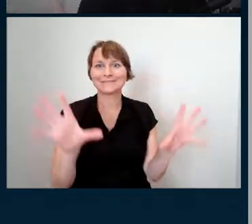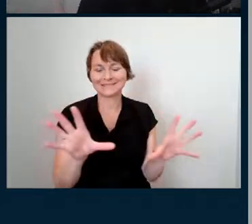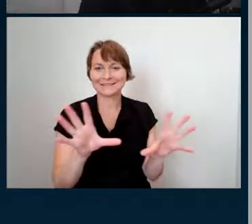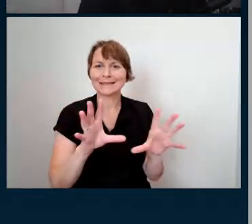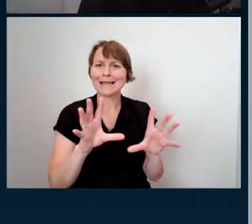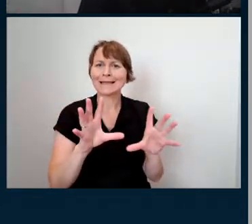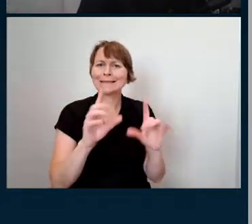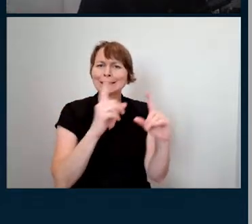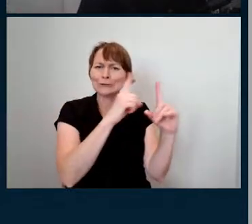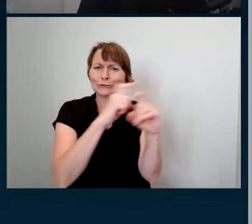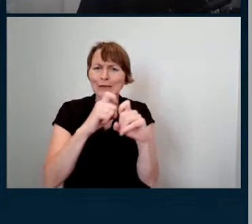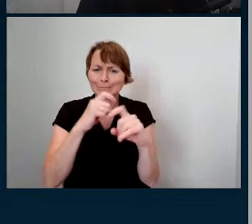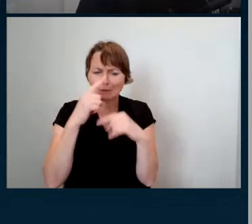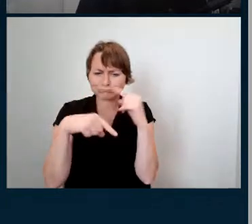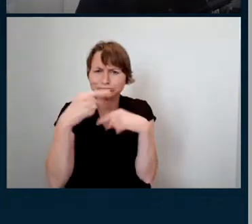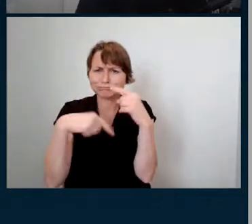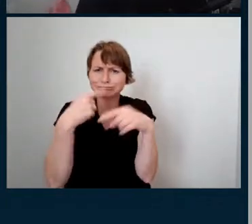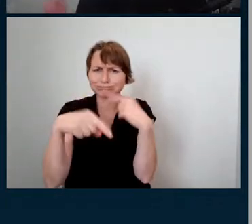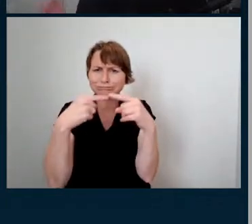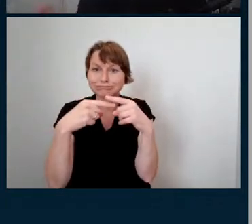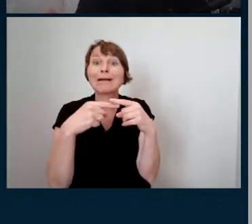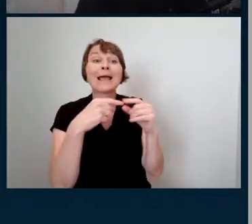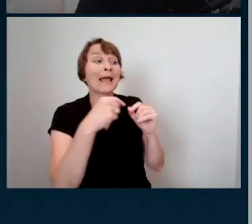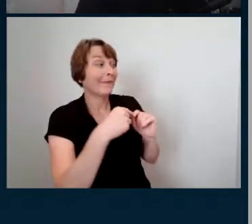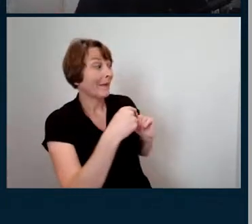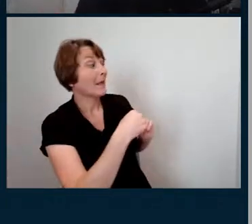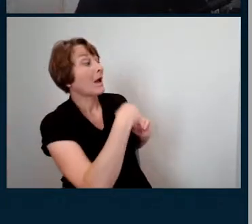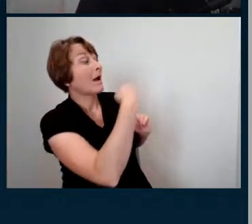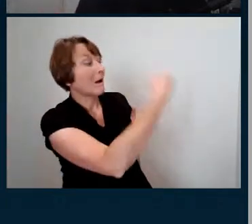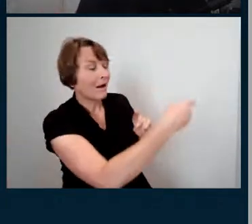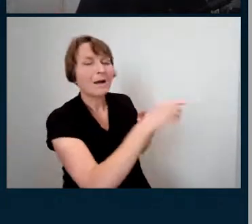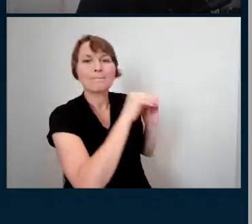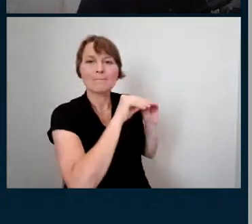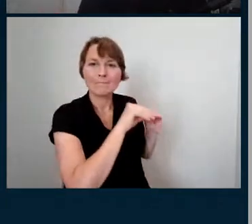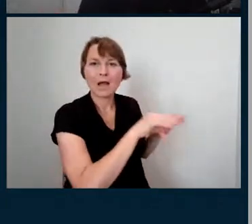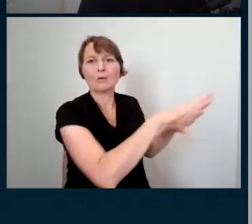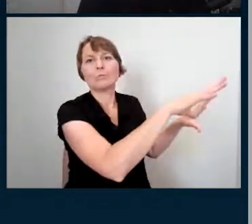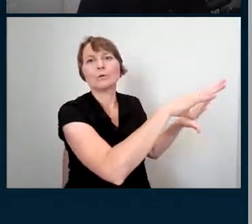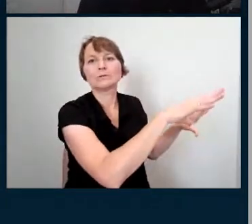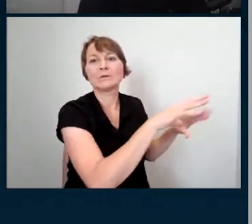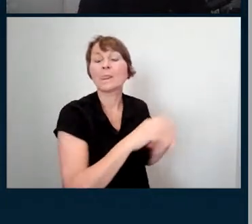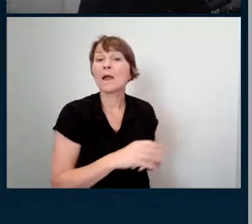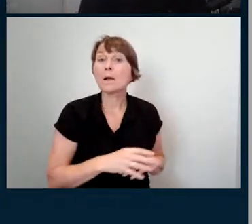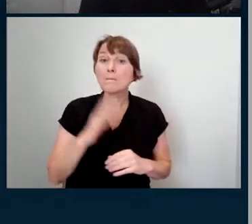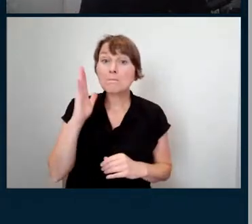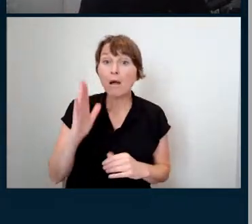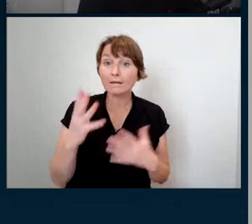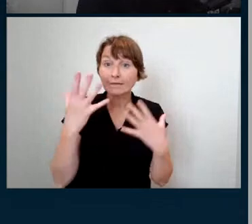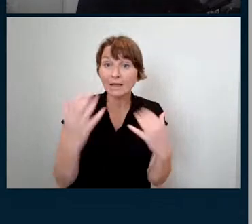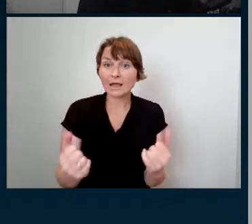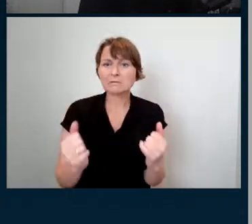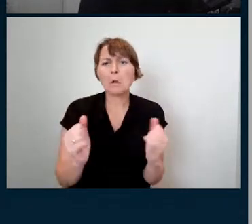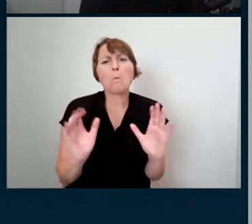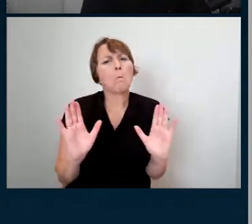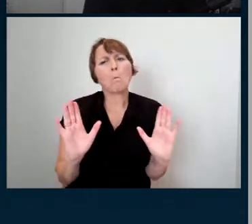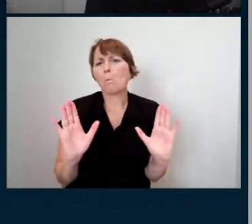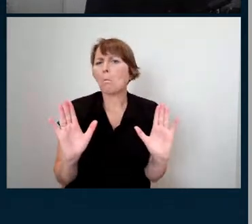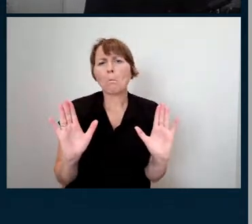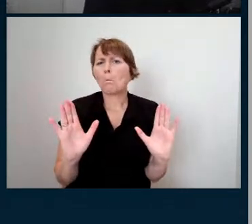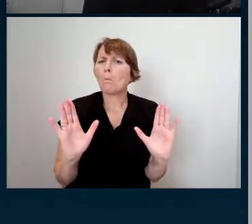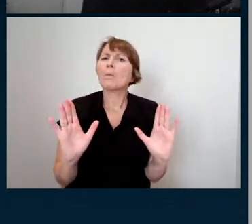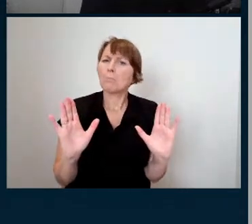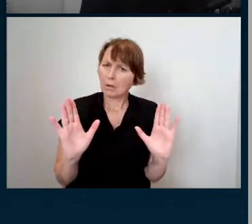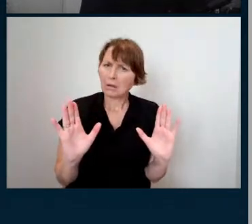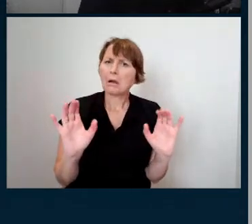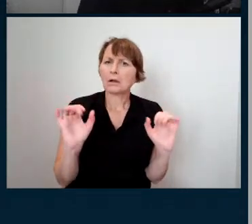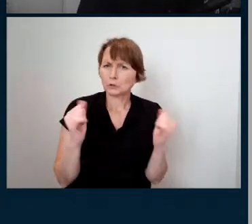this generates an output. The output is not necessary, it's often handy, but for example, if you use